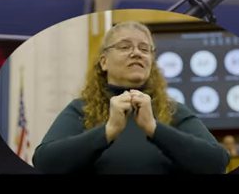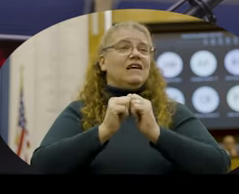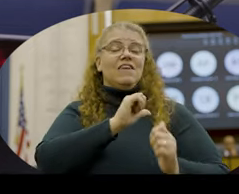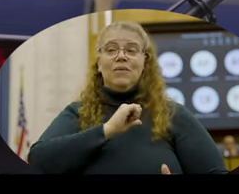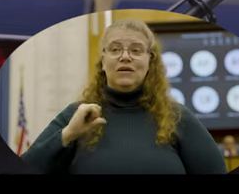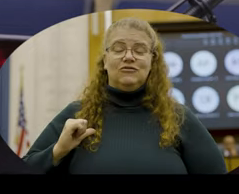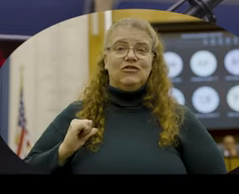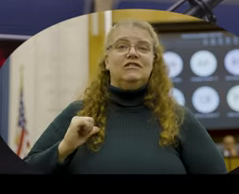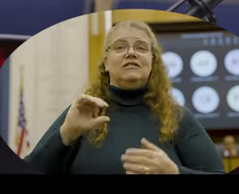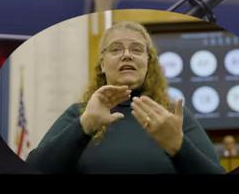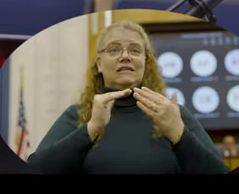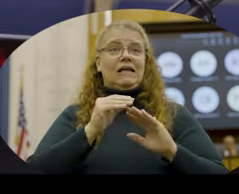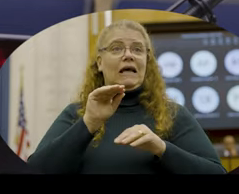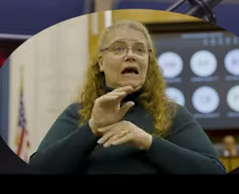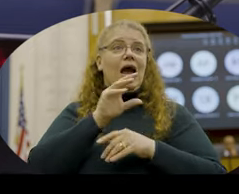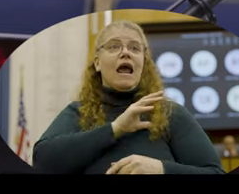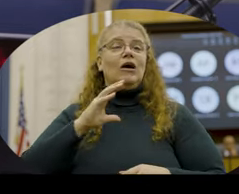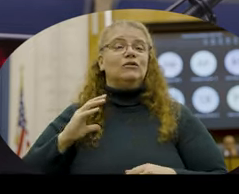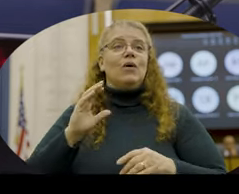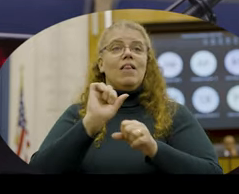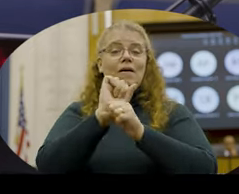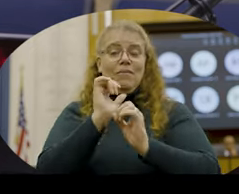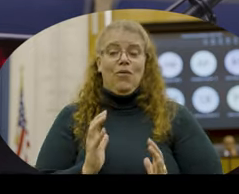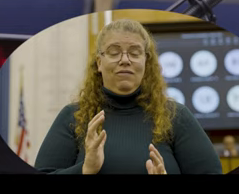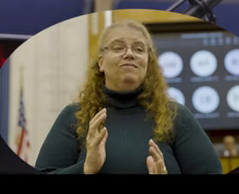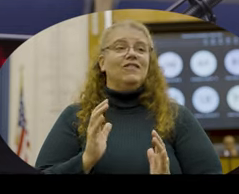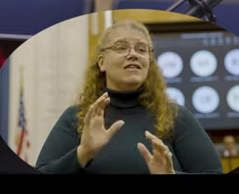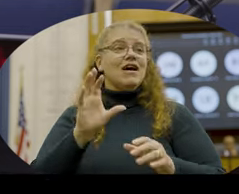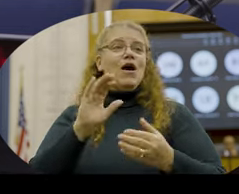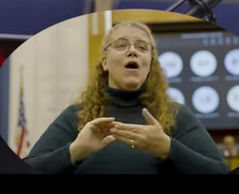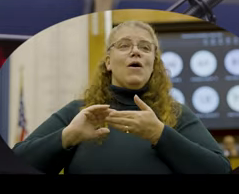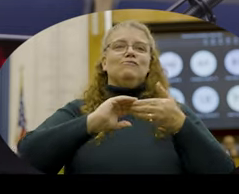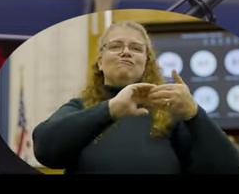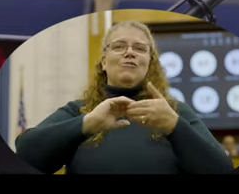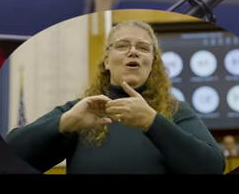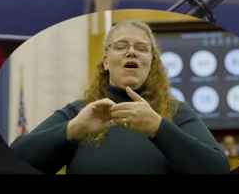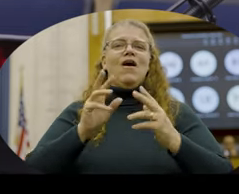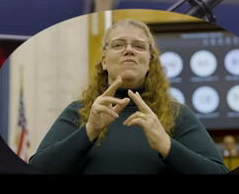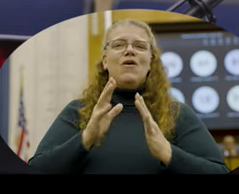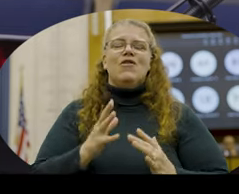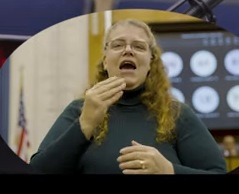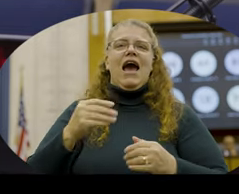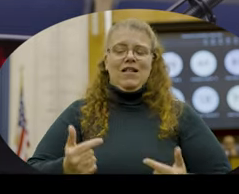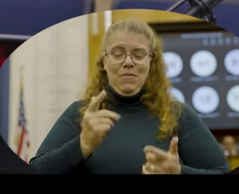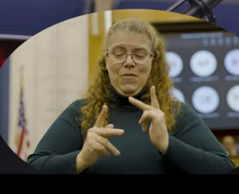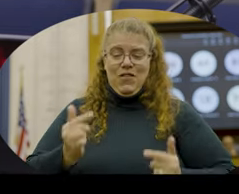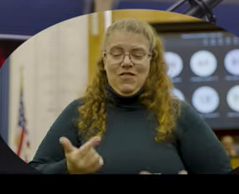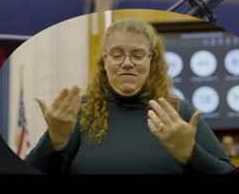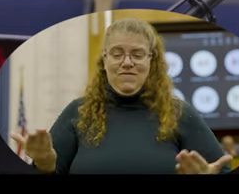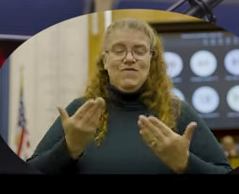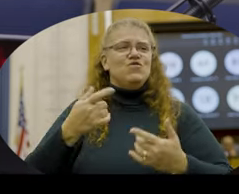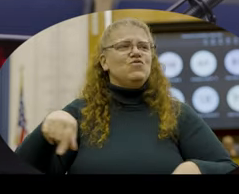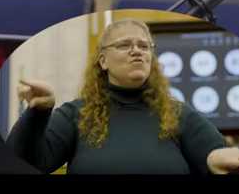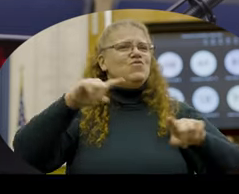administration, city council, city employees, community partners, and our residents. You have